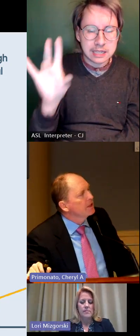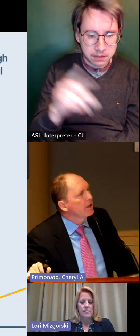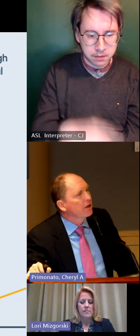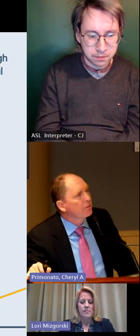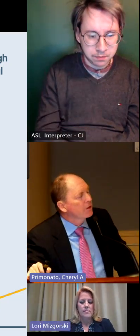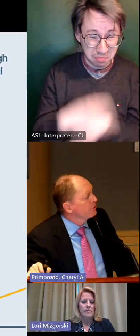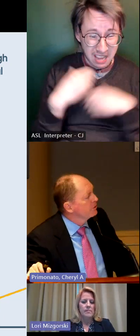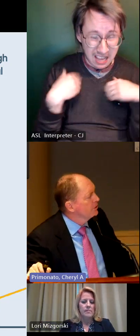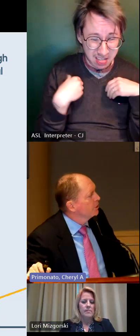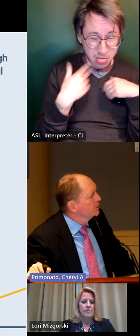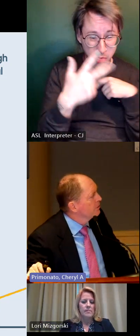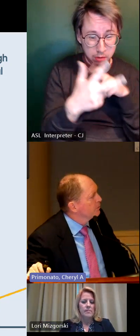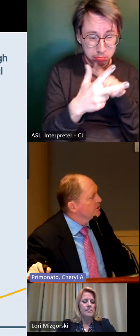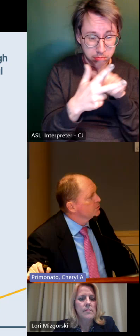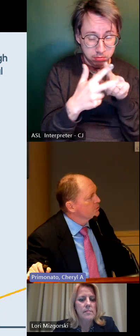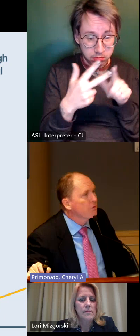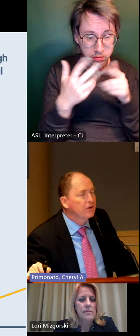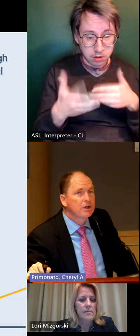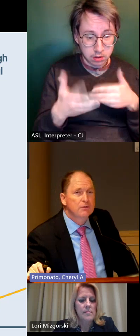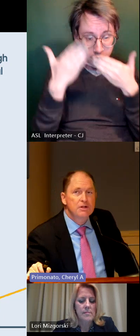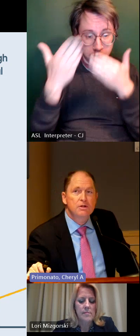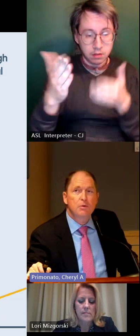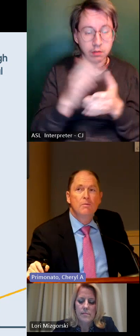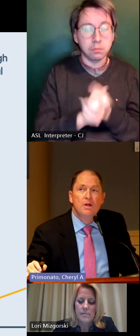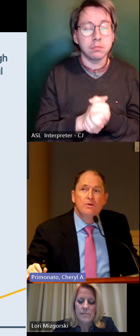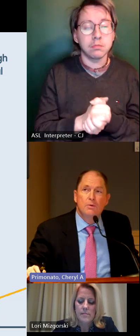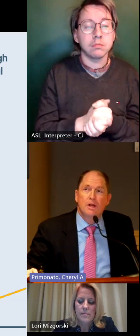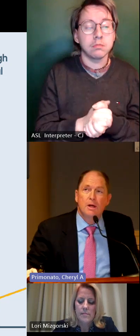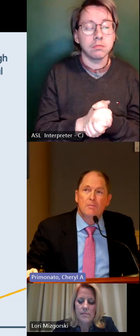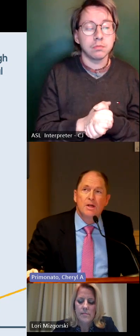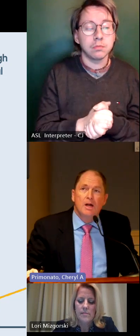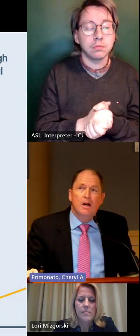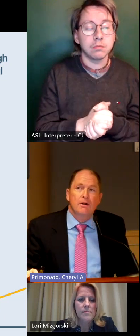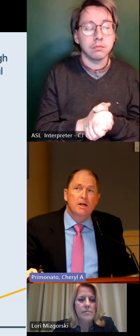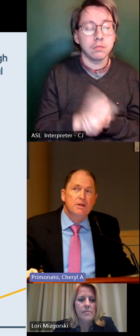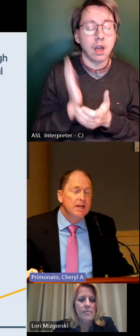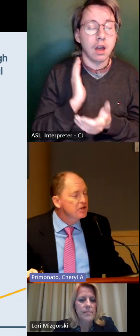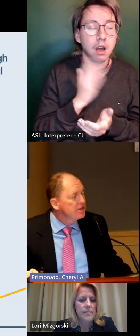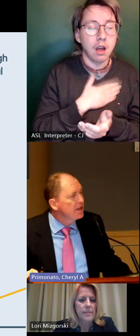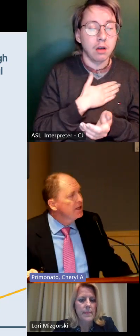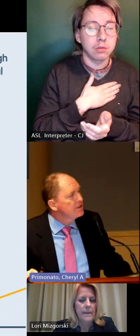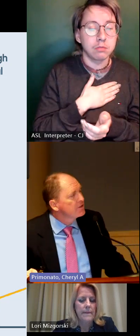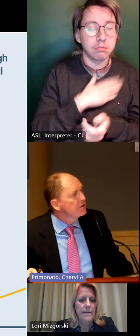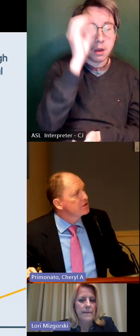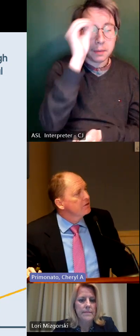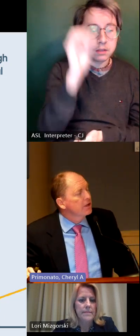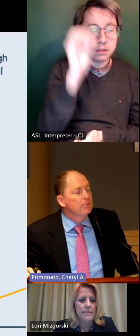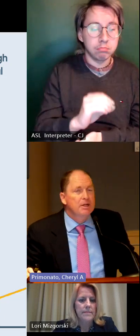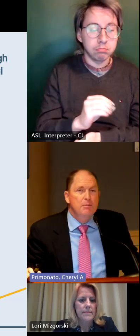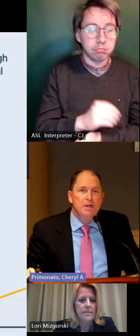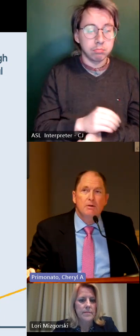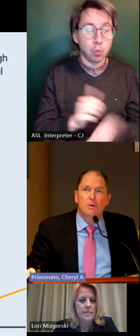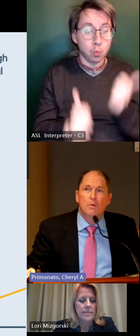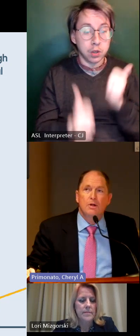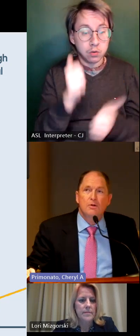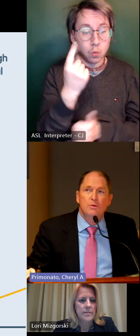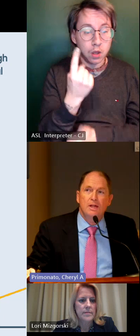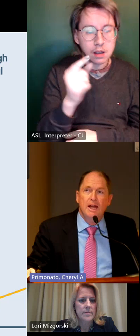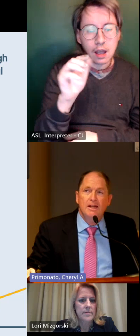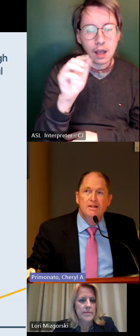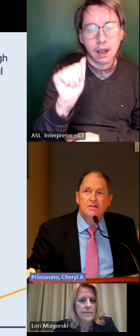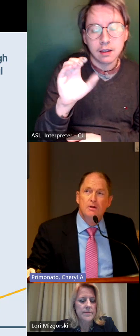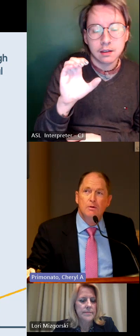this, and we're able to determine the prices were all fair and reasonable for them. Our recommendation today is that this bid be